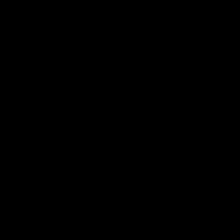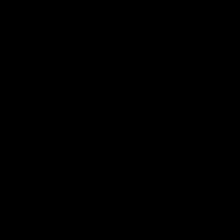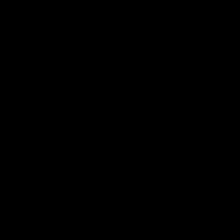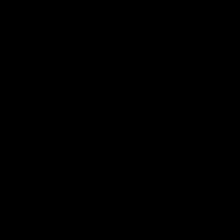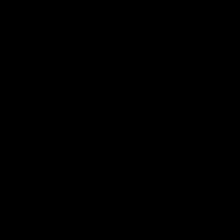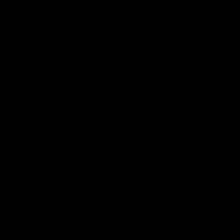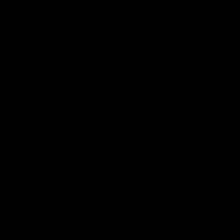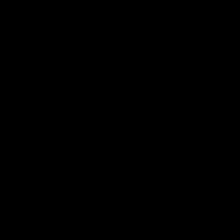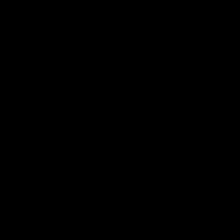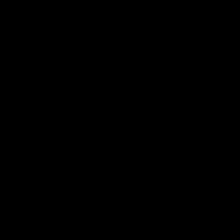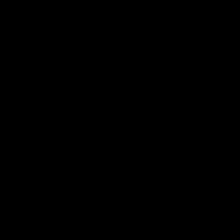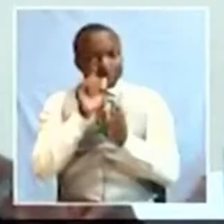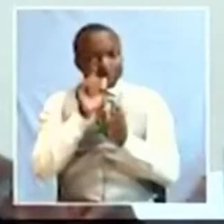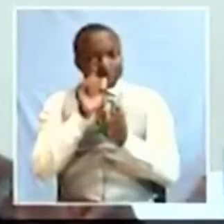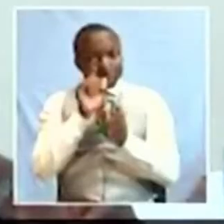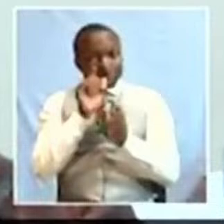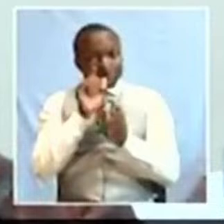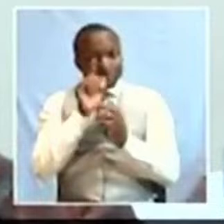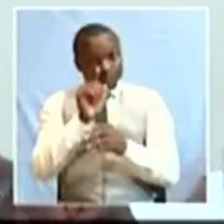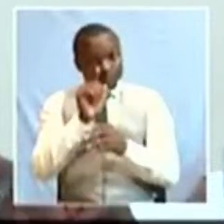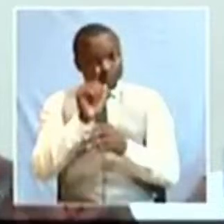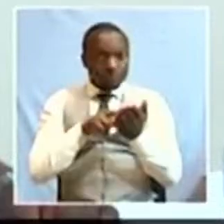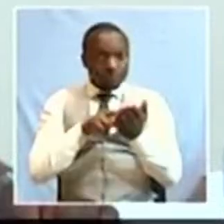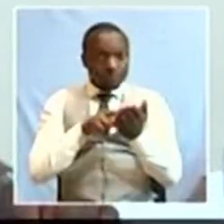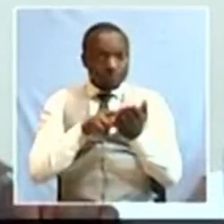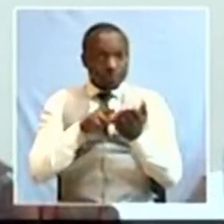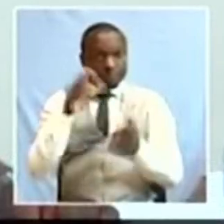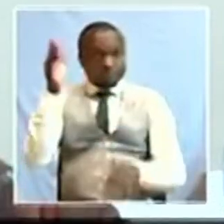to make your